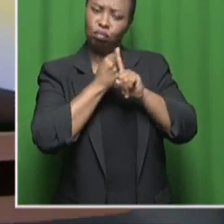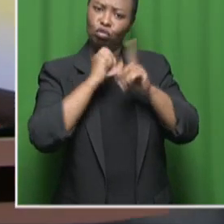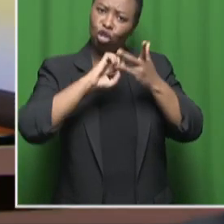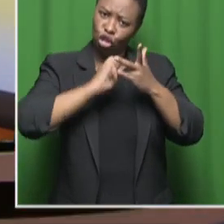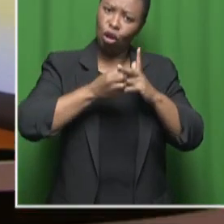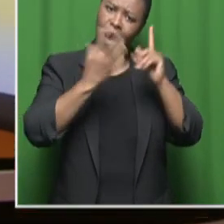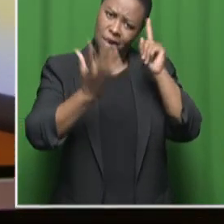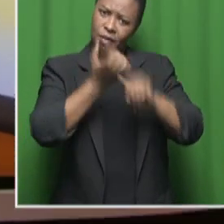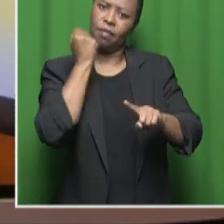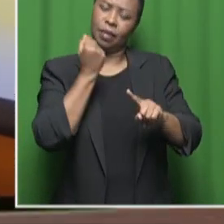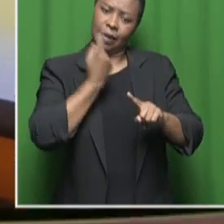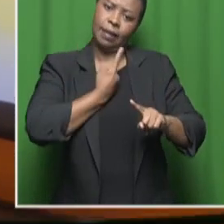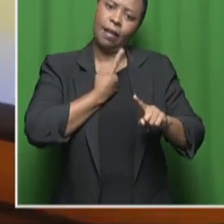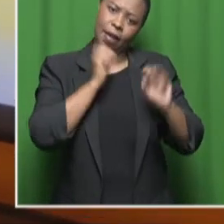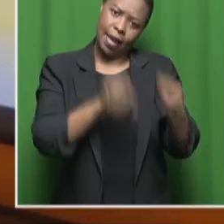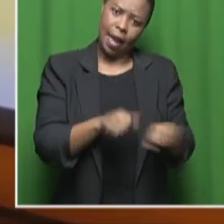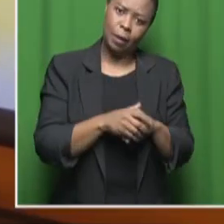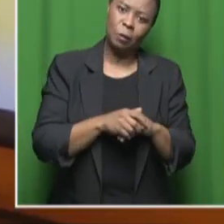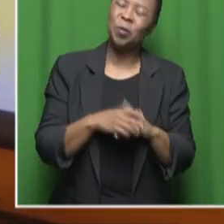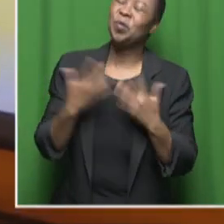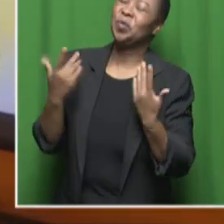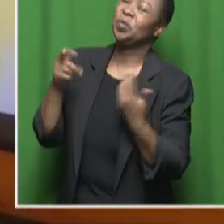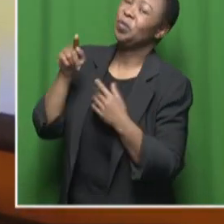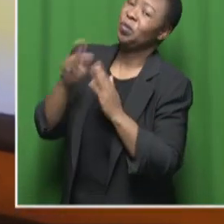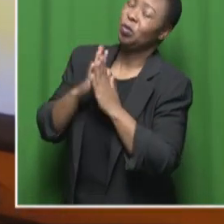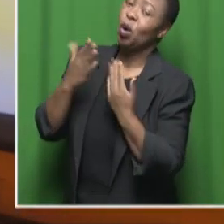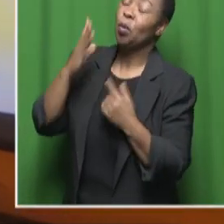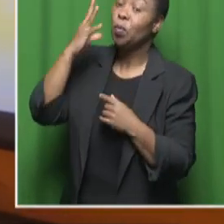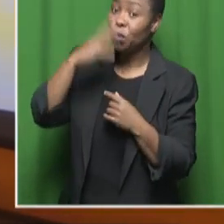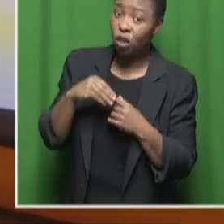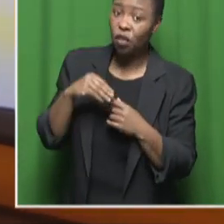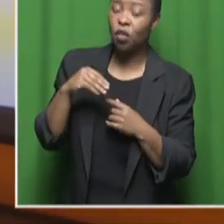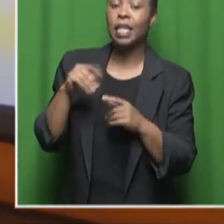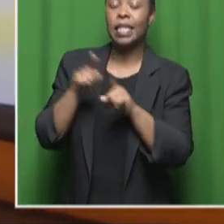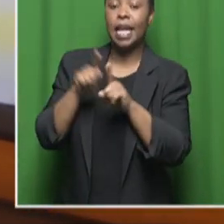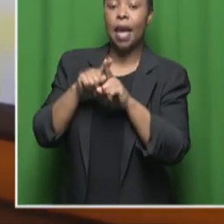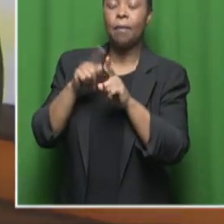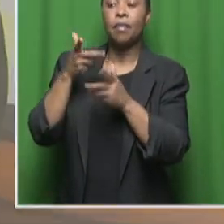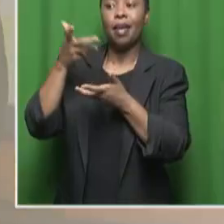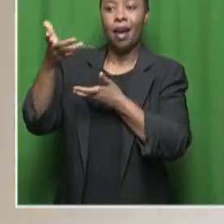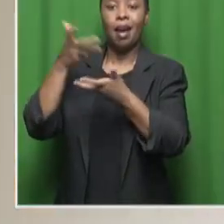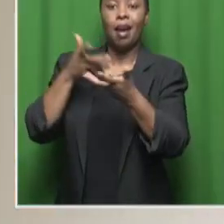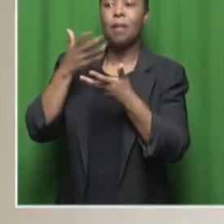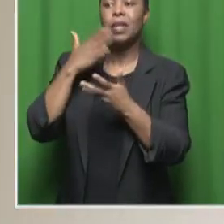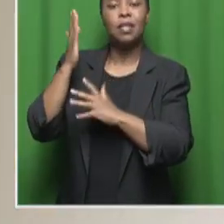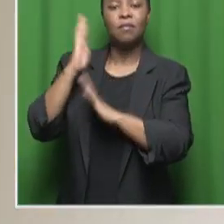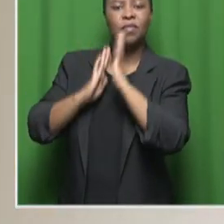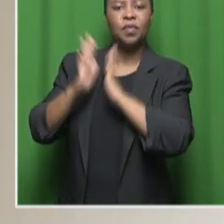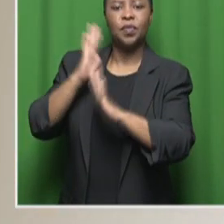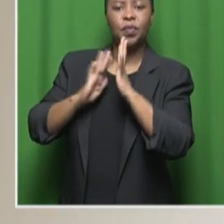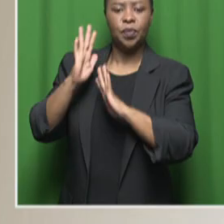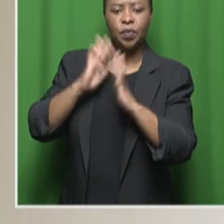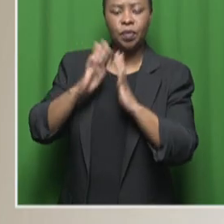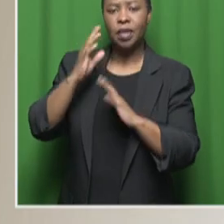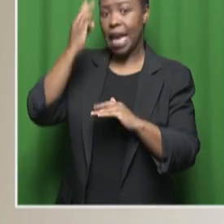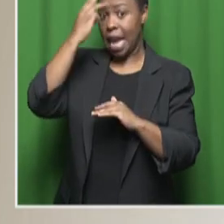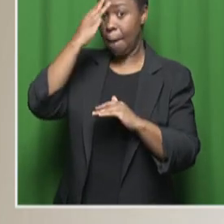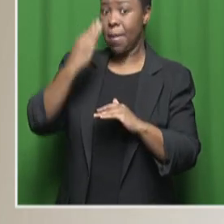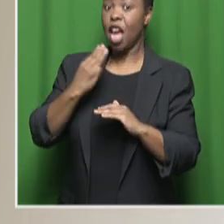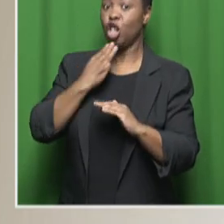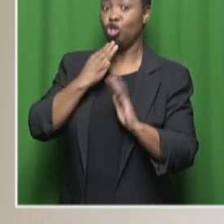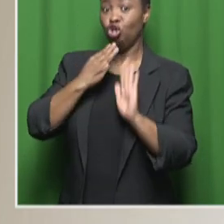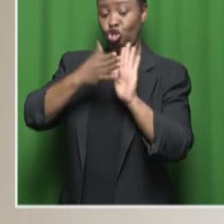which, the artwork is beautiful, and Yes. and it's obviously also a conversation starter in itself. Talk to Yes. us about the use of that image. Did you